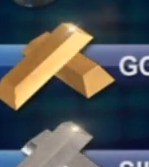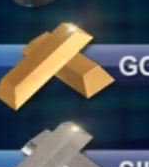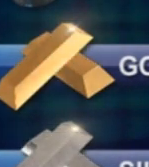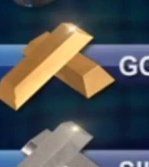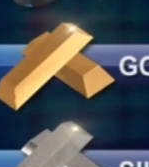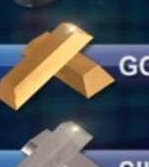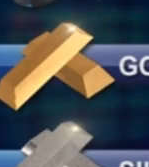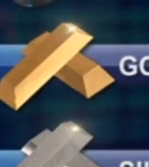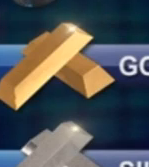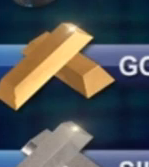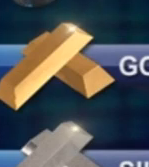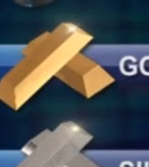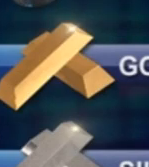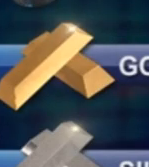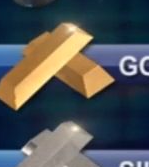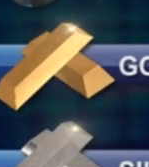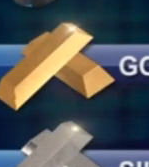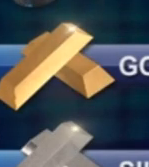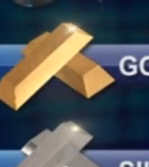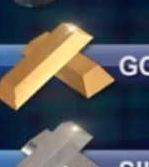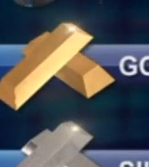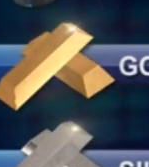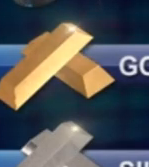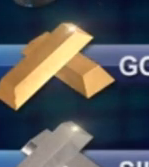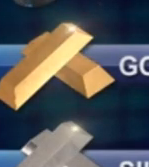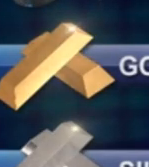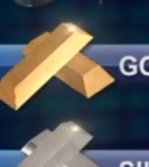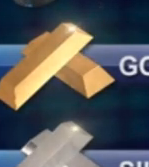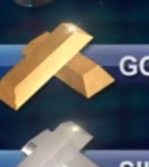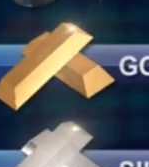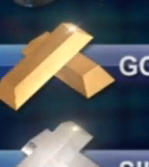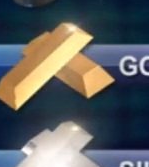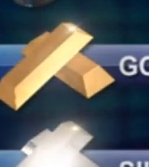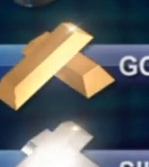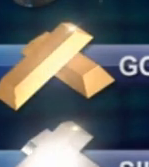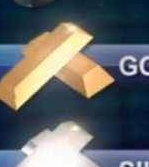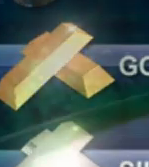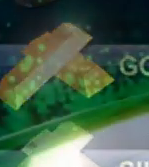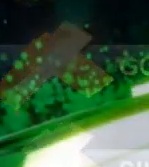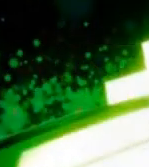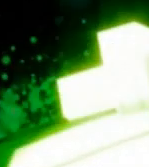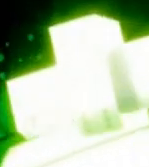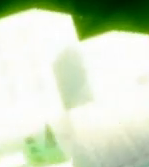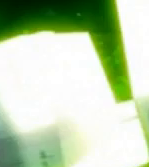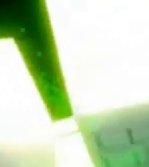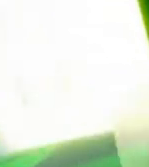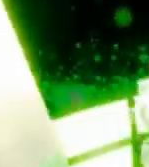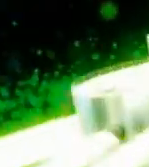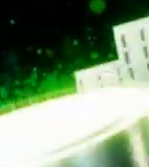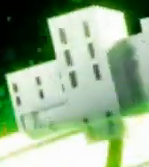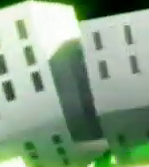$1,812 per ounce, and silver closed up at $28.36 per ounce.